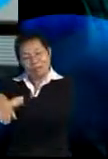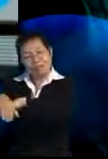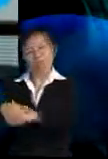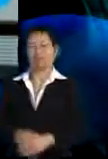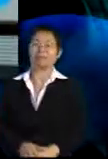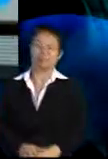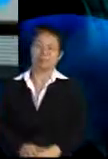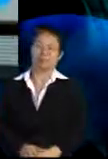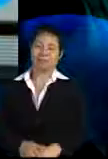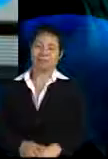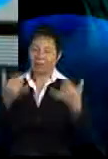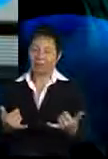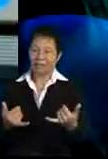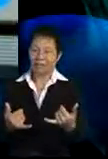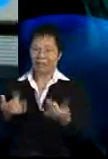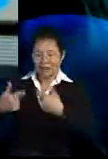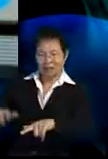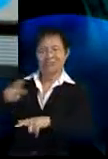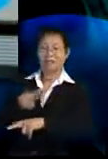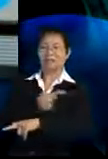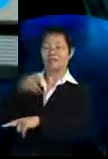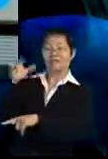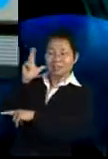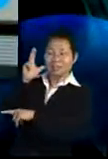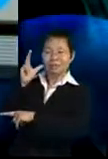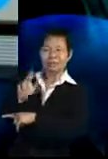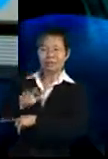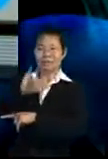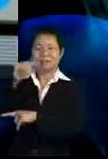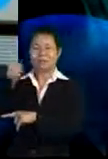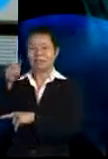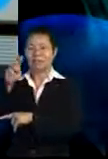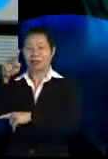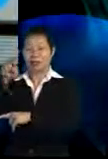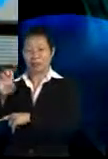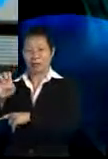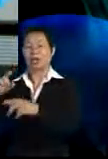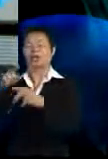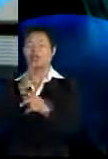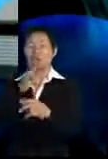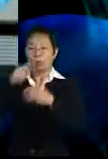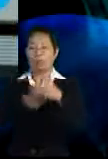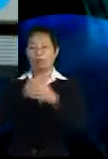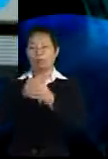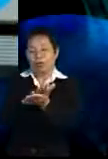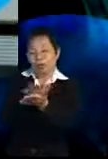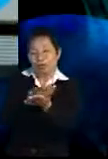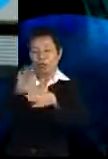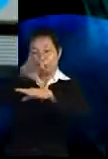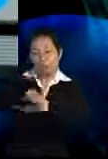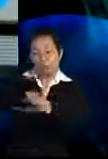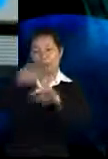to it. Now, let's listen to Jasmine. Jasmine shall talk on frictional force,